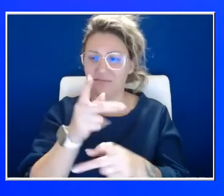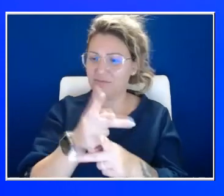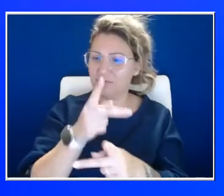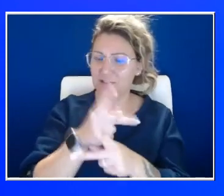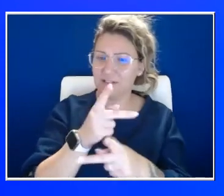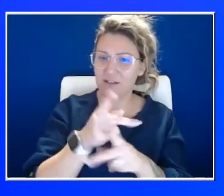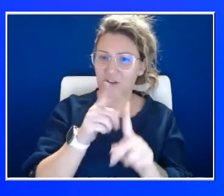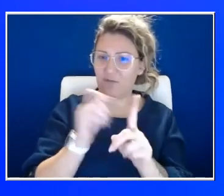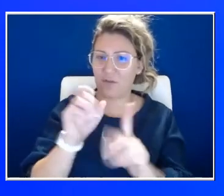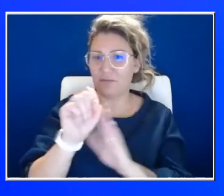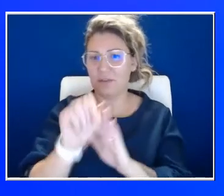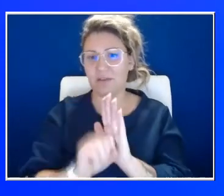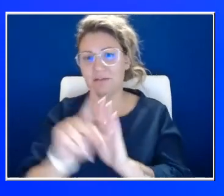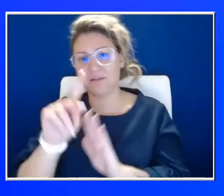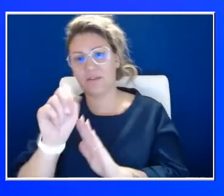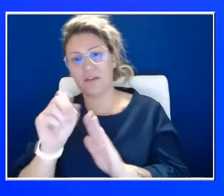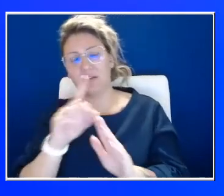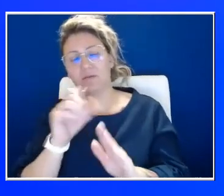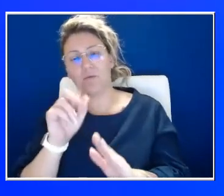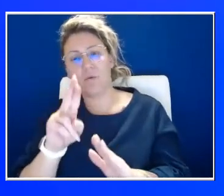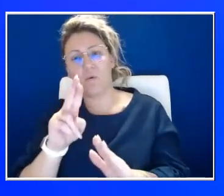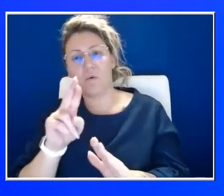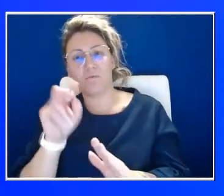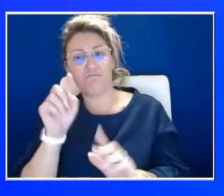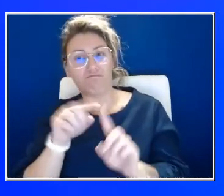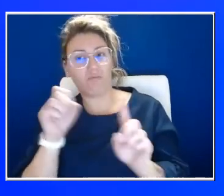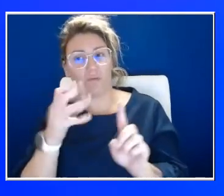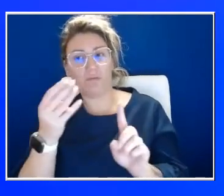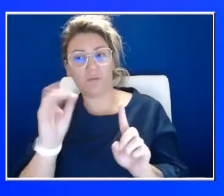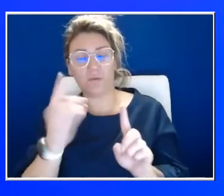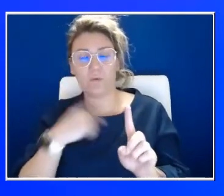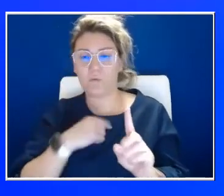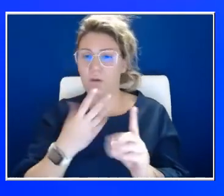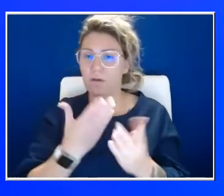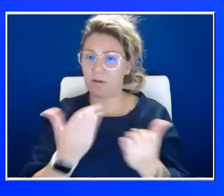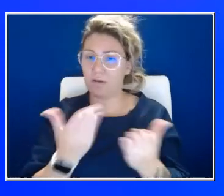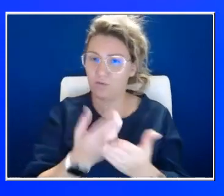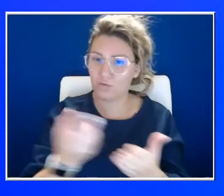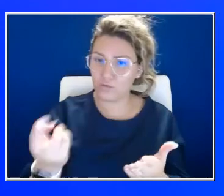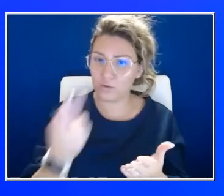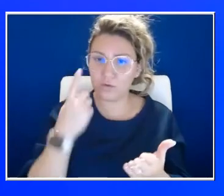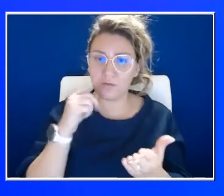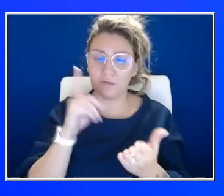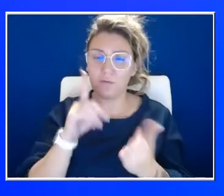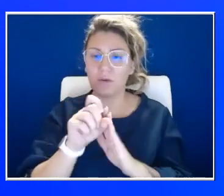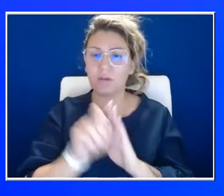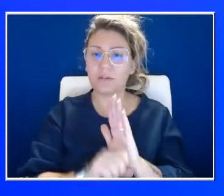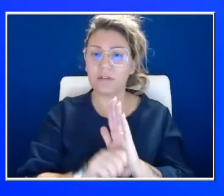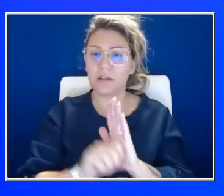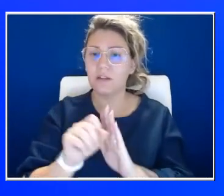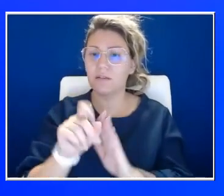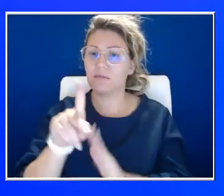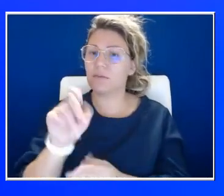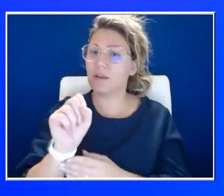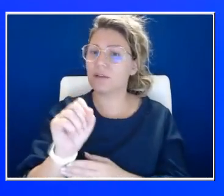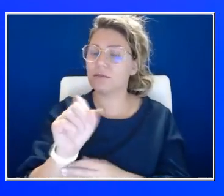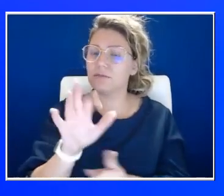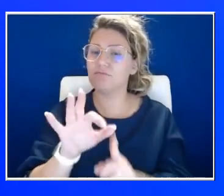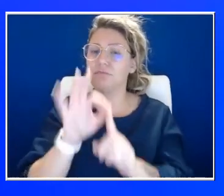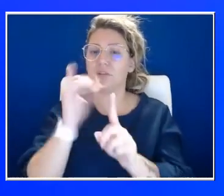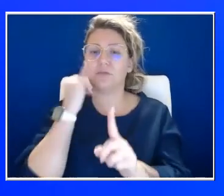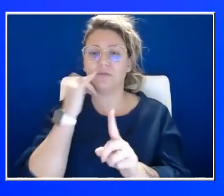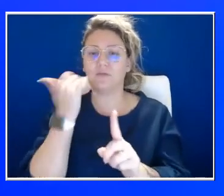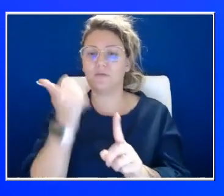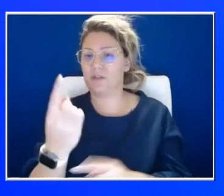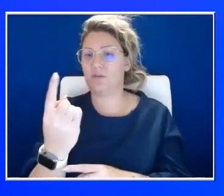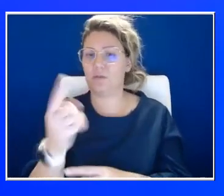come to us or down in Missouri. We're here as a resource too. For the state of Kansas especially. If there's anybody out there that needs our